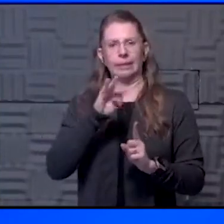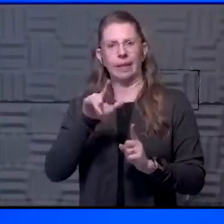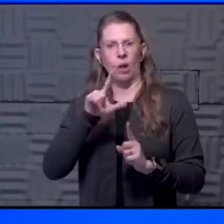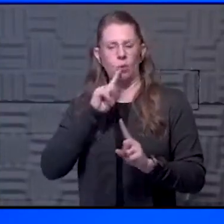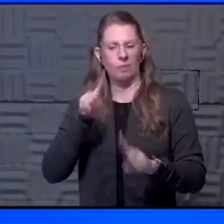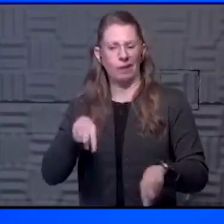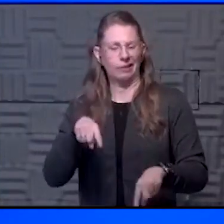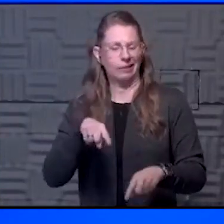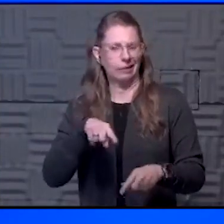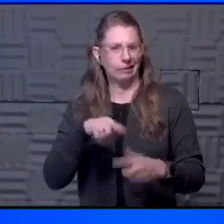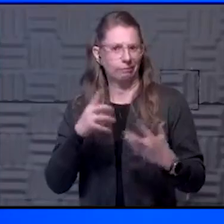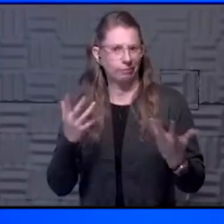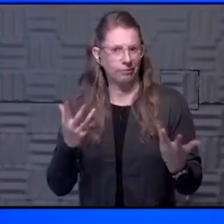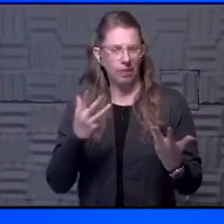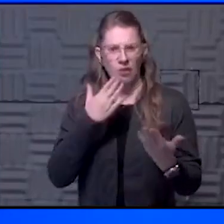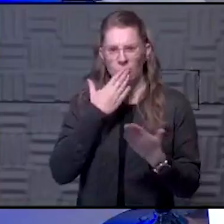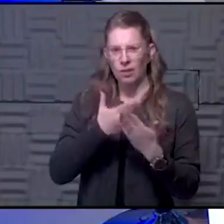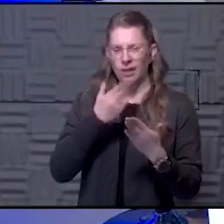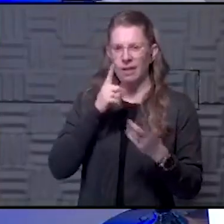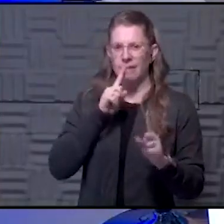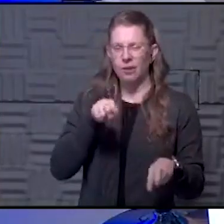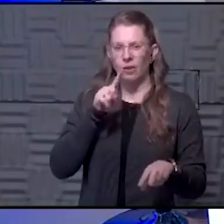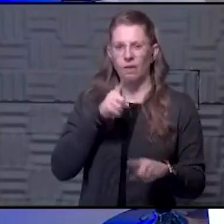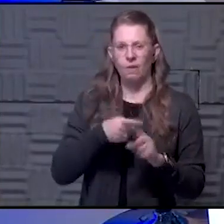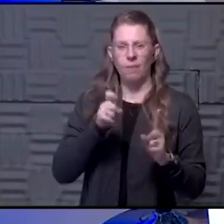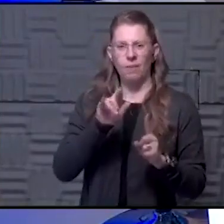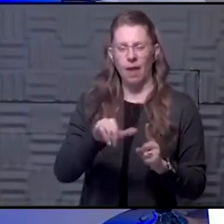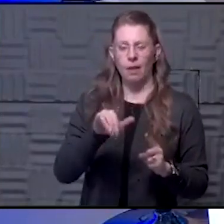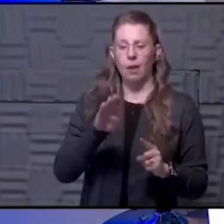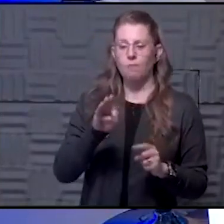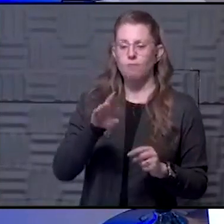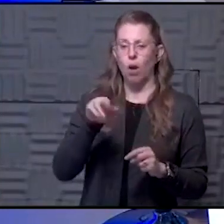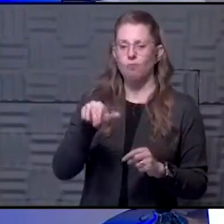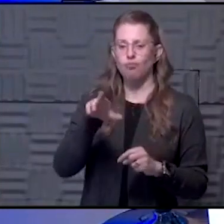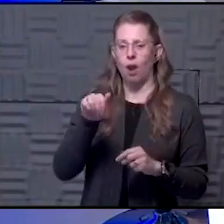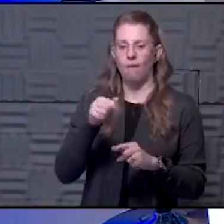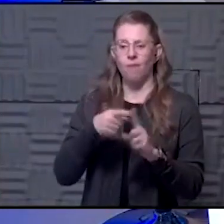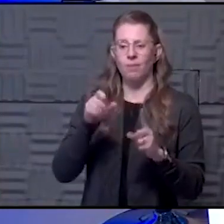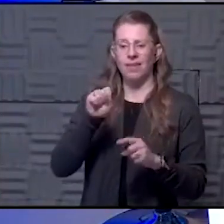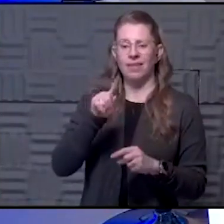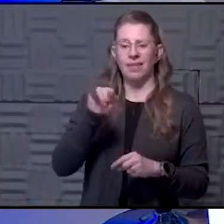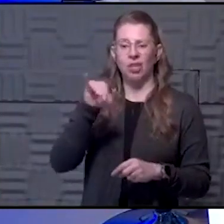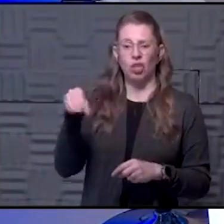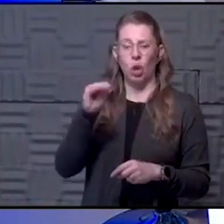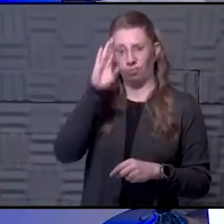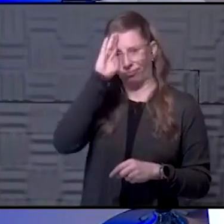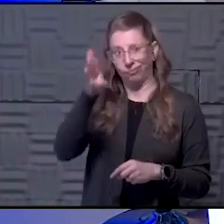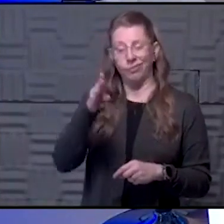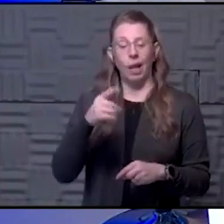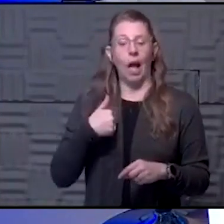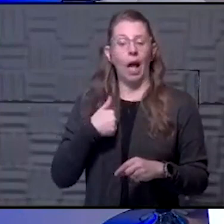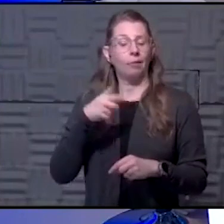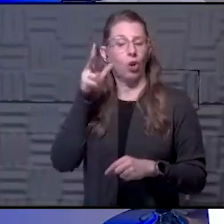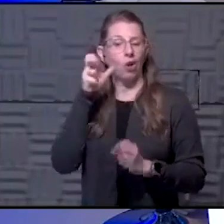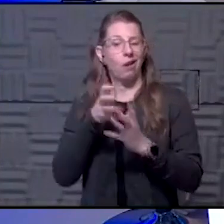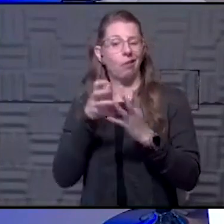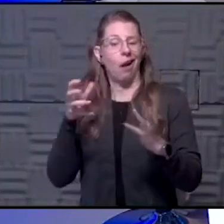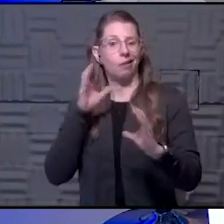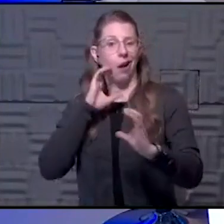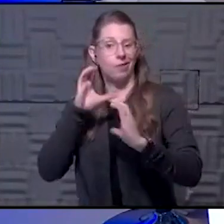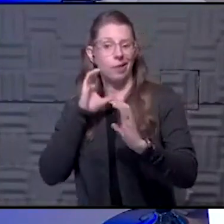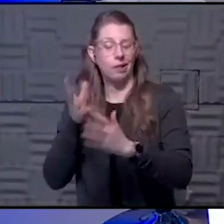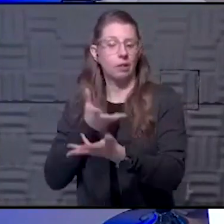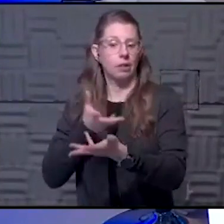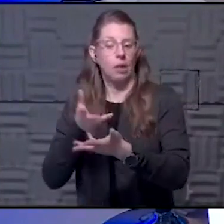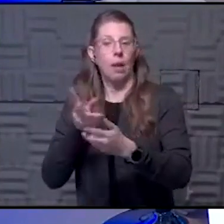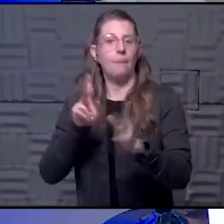So I just don't think we have a good answer for that. Hello from Barbara in St. Joe, and she wants to know, I've heard a lot of conversations where